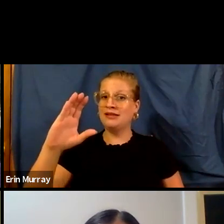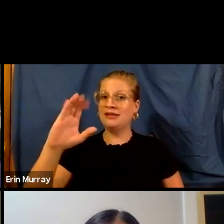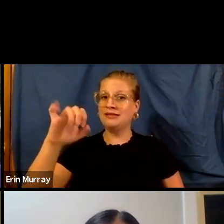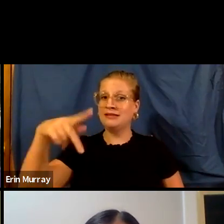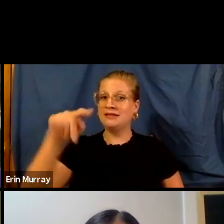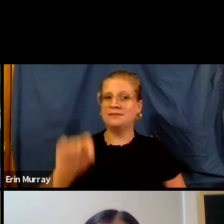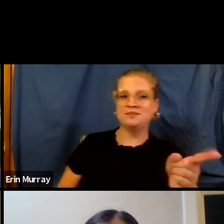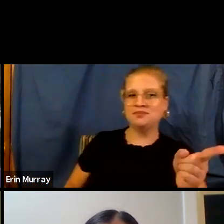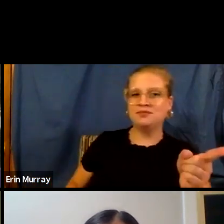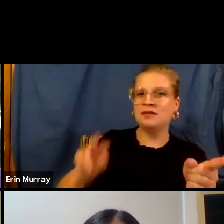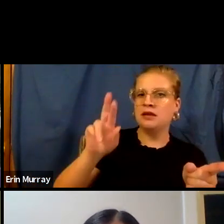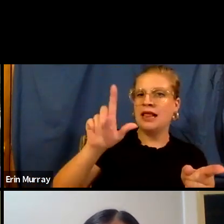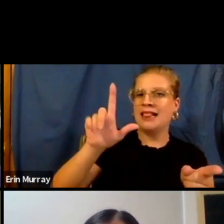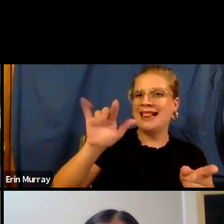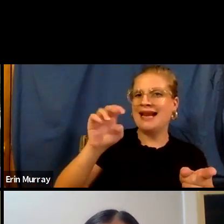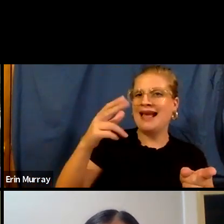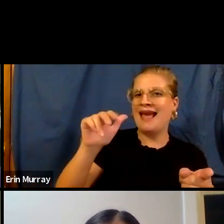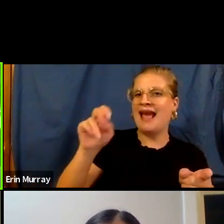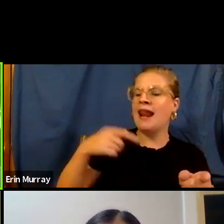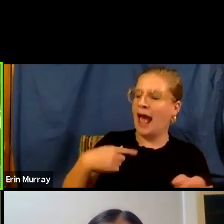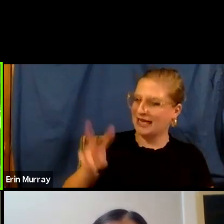second that too.